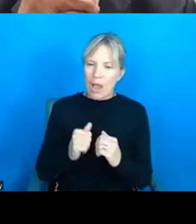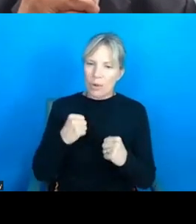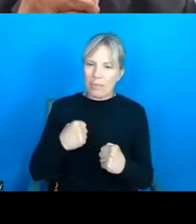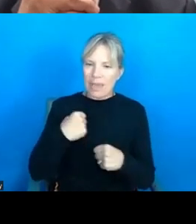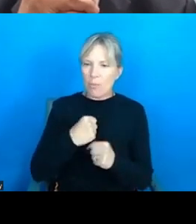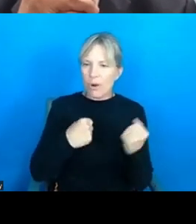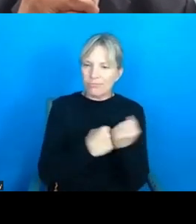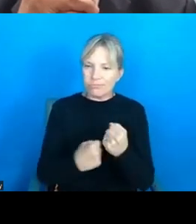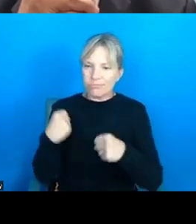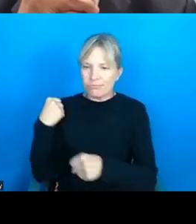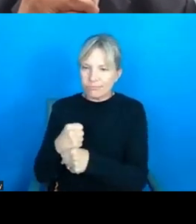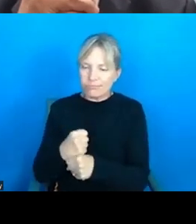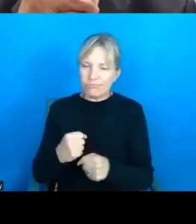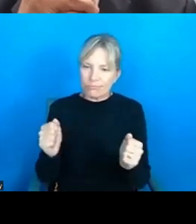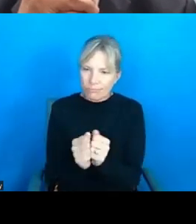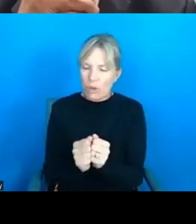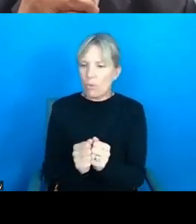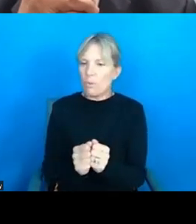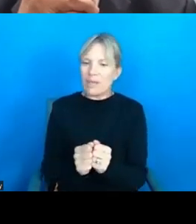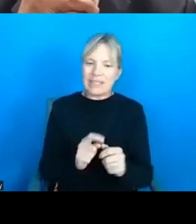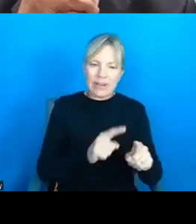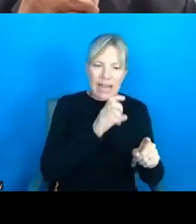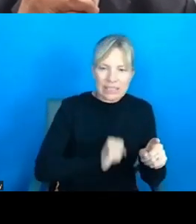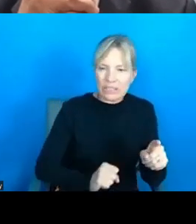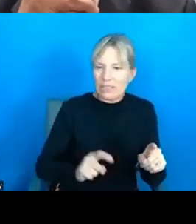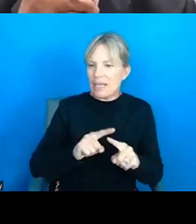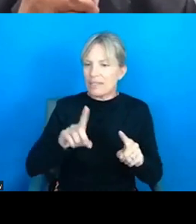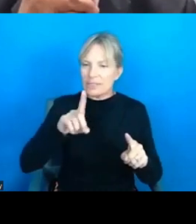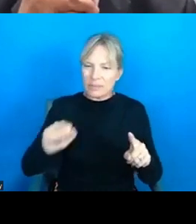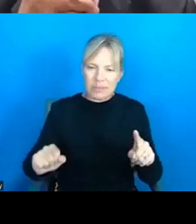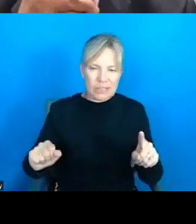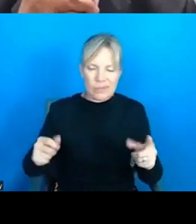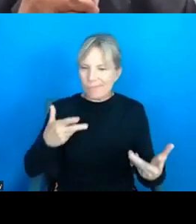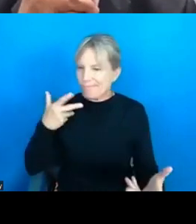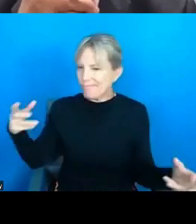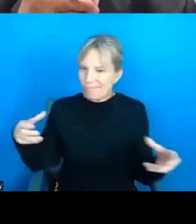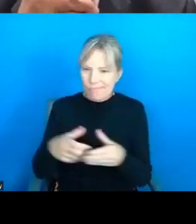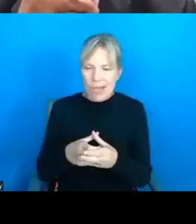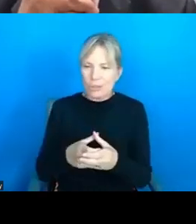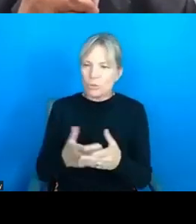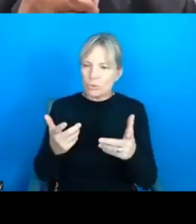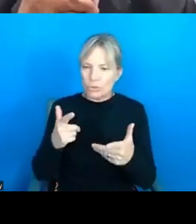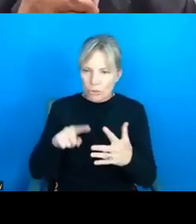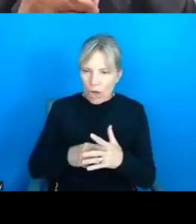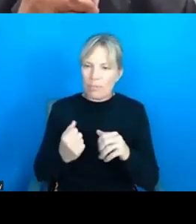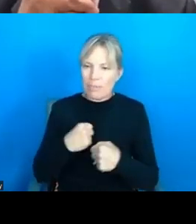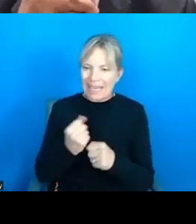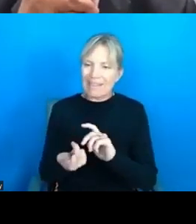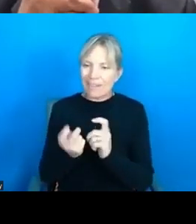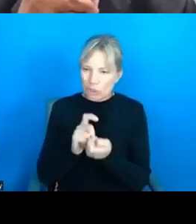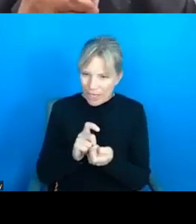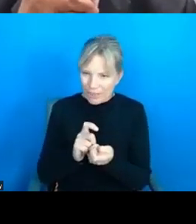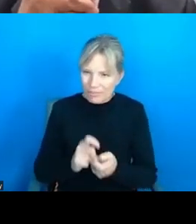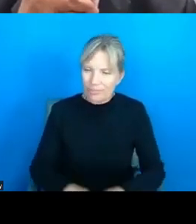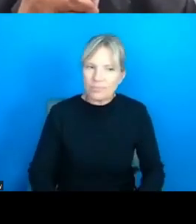solidarity, between across ages, across disabilities to start moving the needle? Well, I mean, that